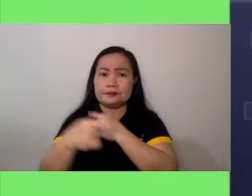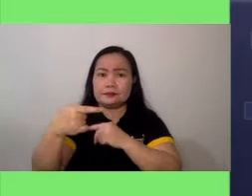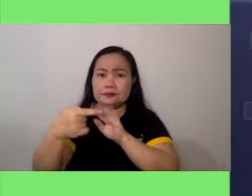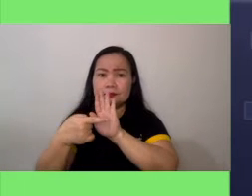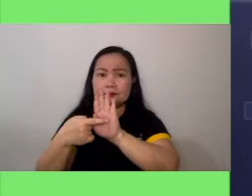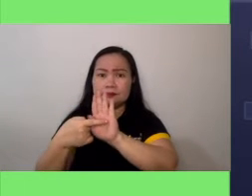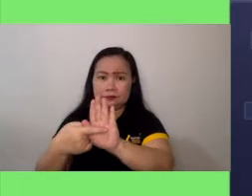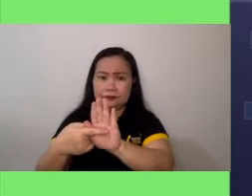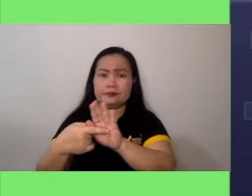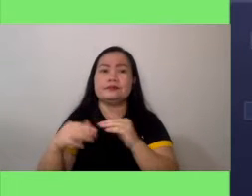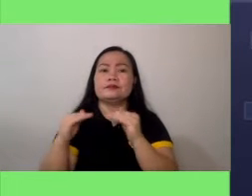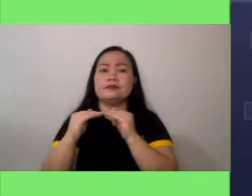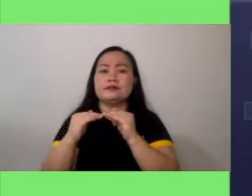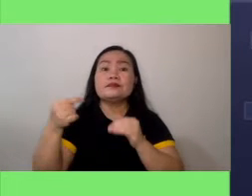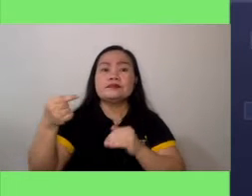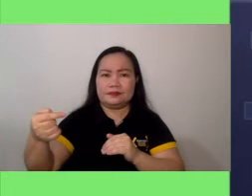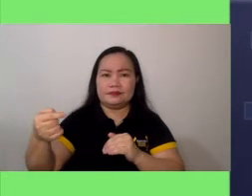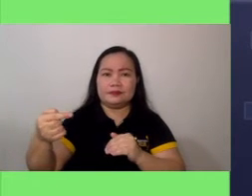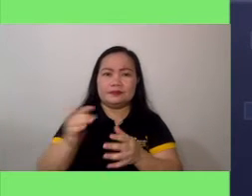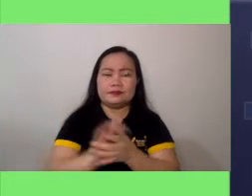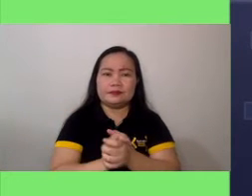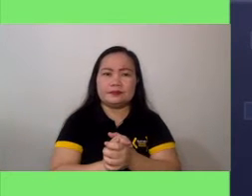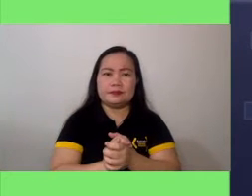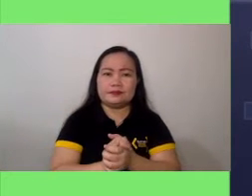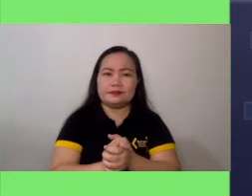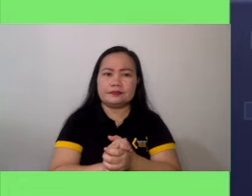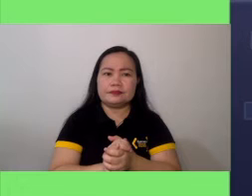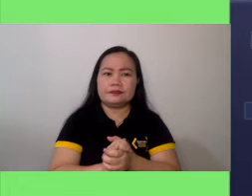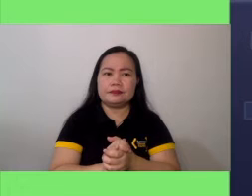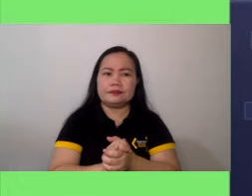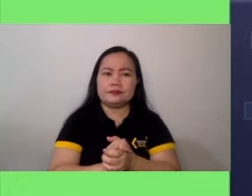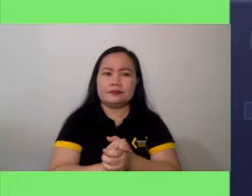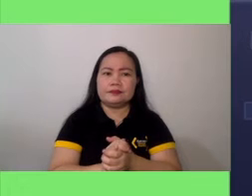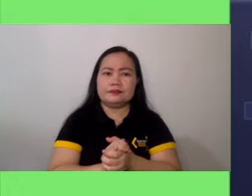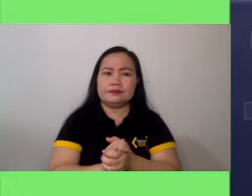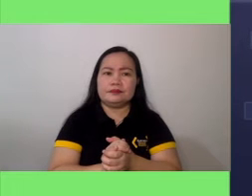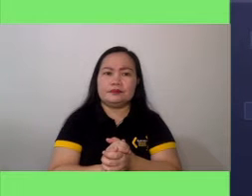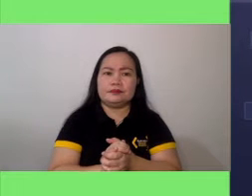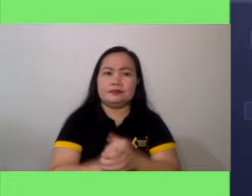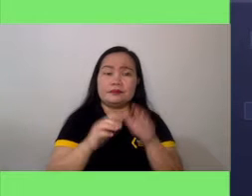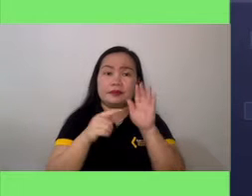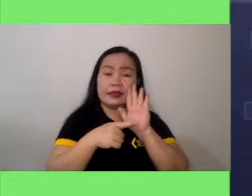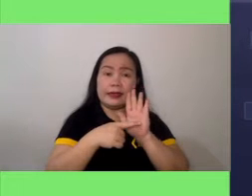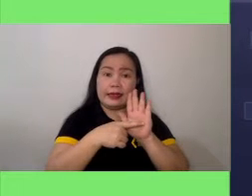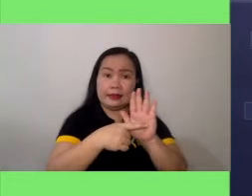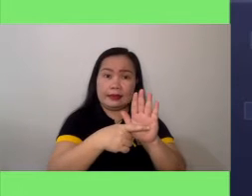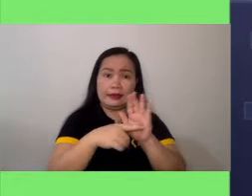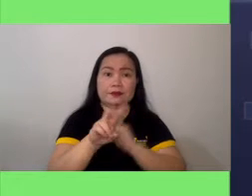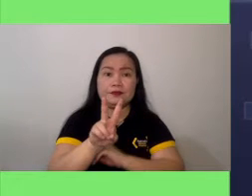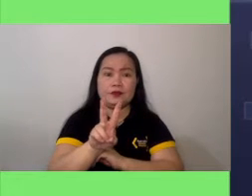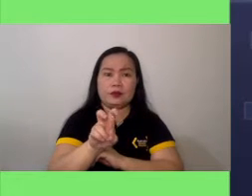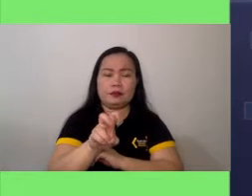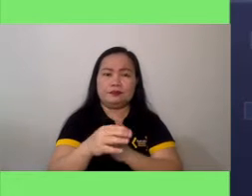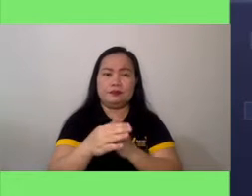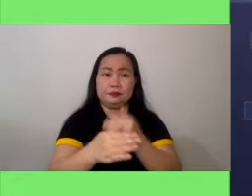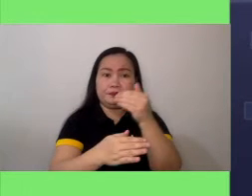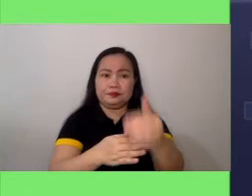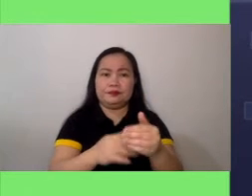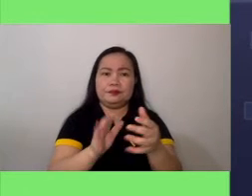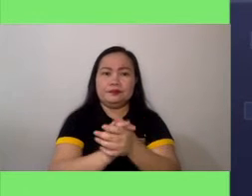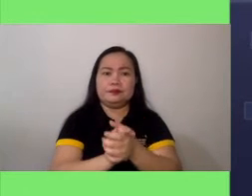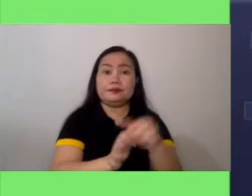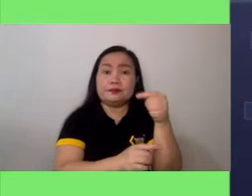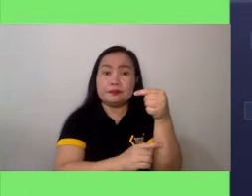rules natin sa multiplication of integers is, if they have different signs, then the answer is